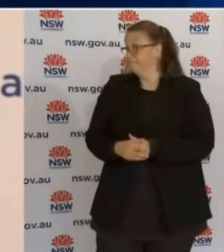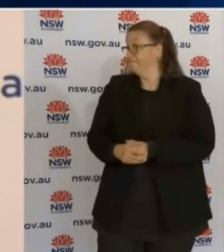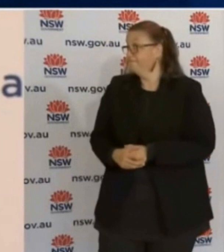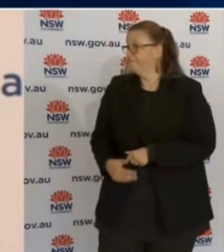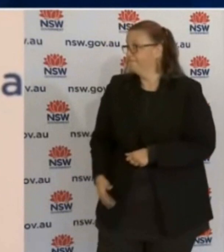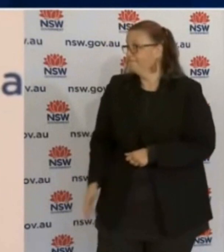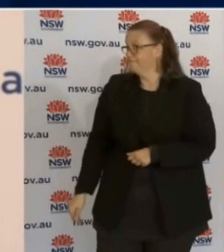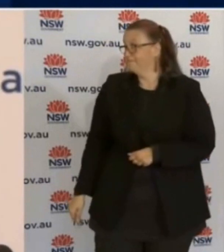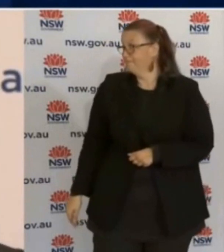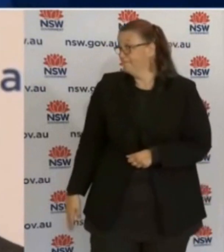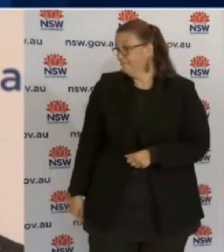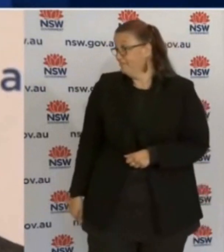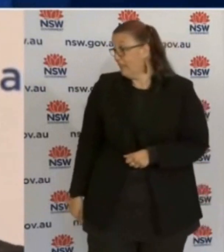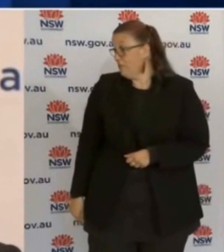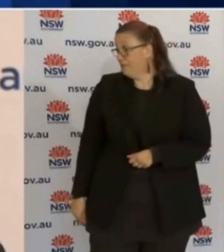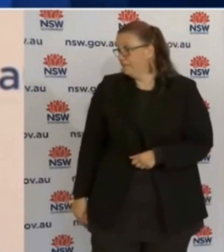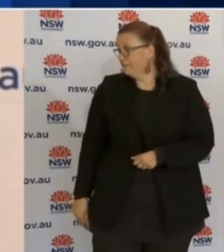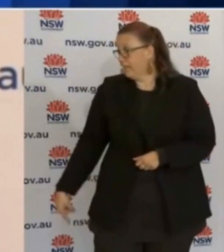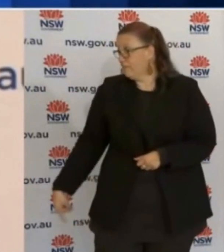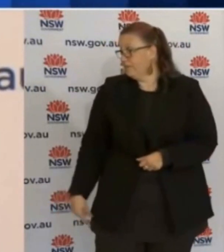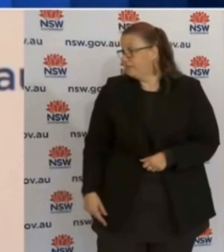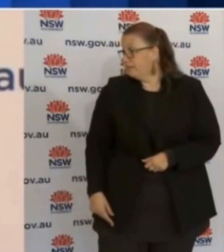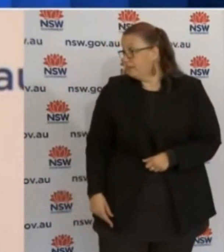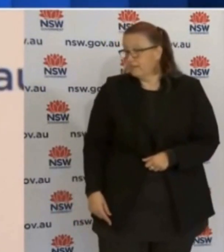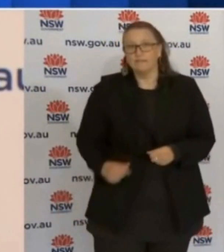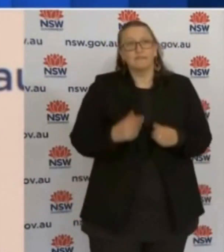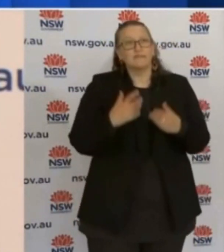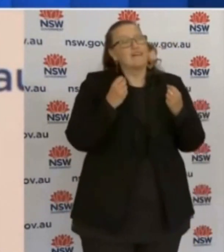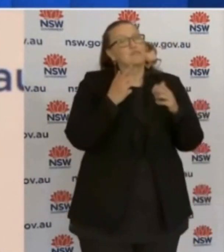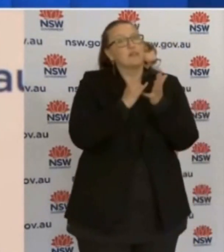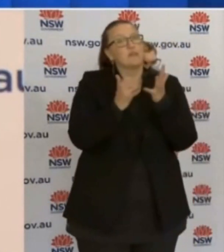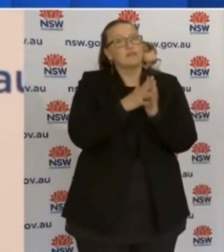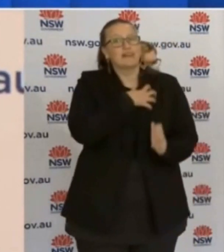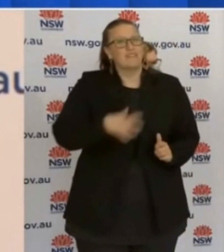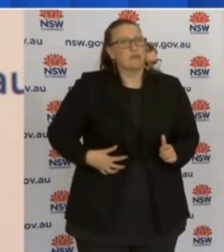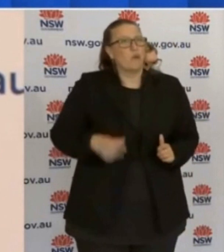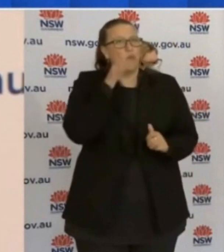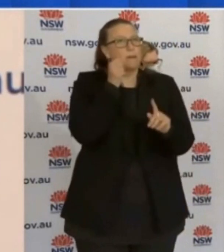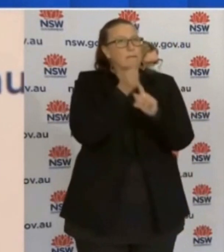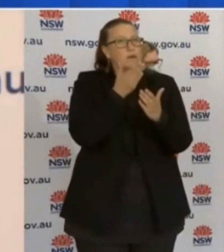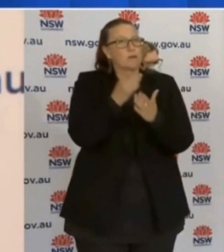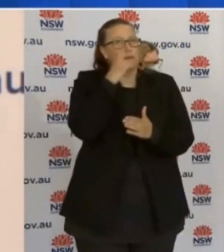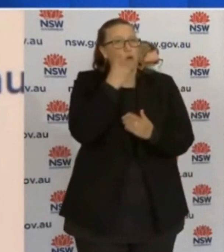community, the New South Wales government never has and never would take decisions which impact the safety of our citizens. Quite the